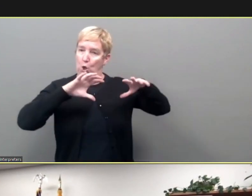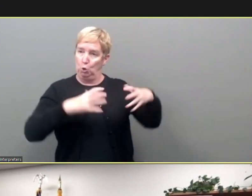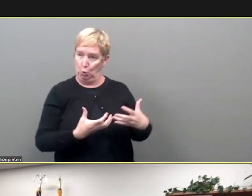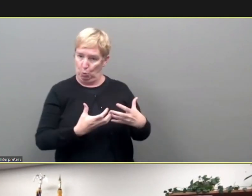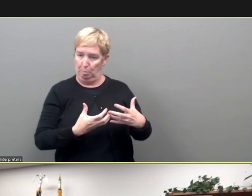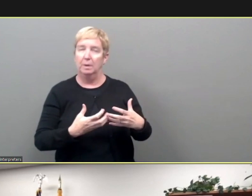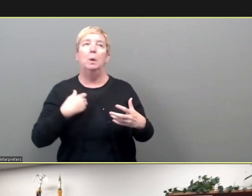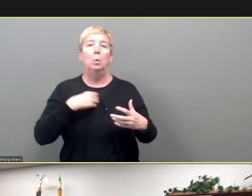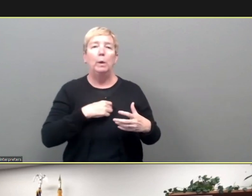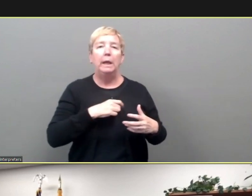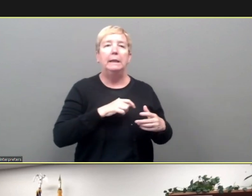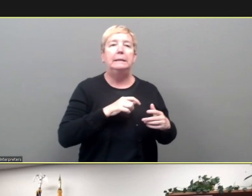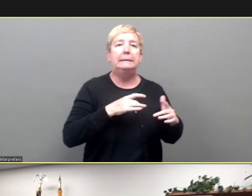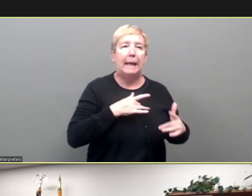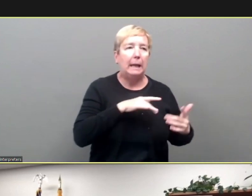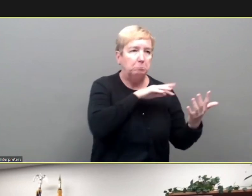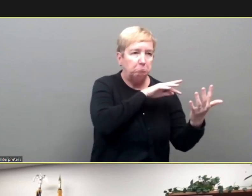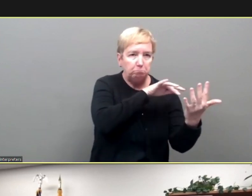work, and